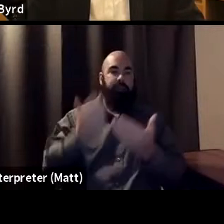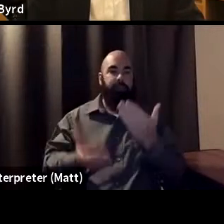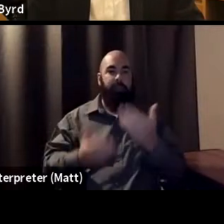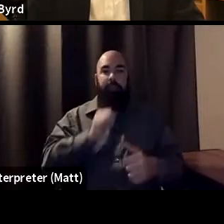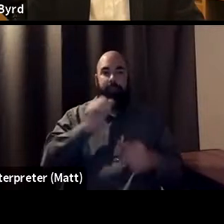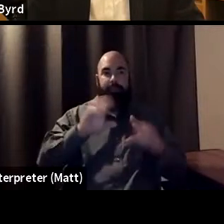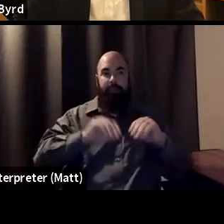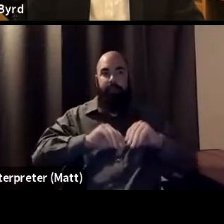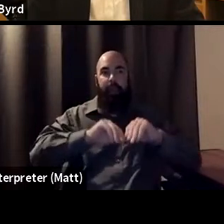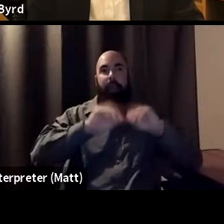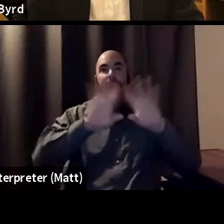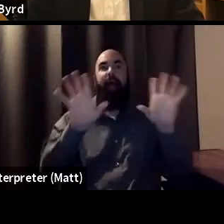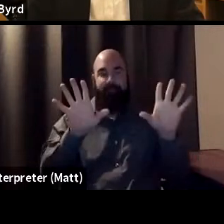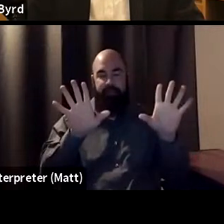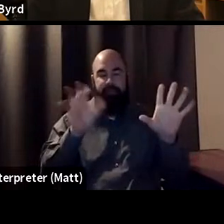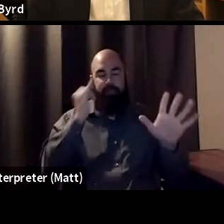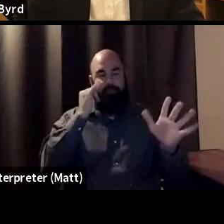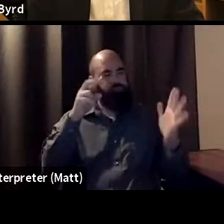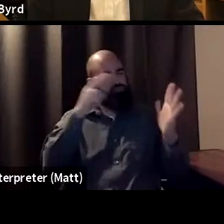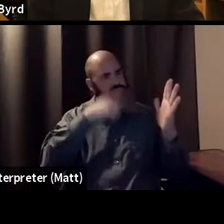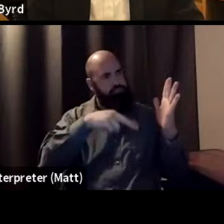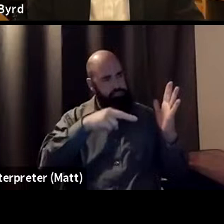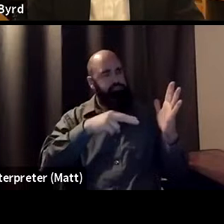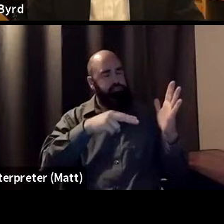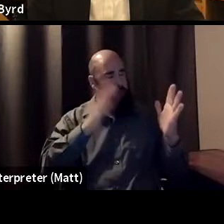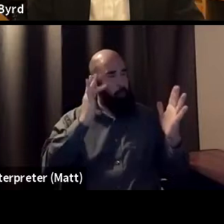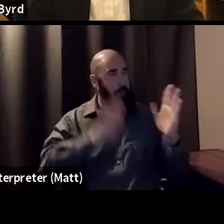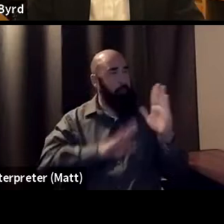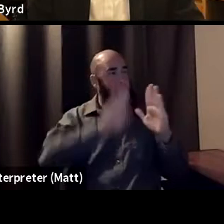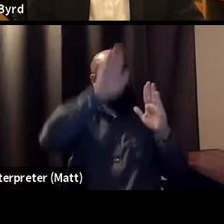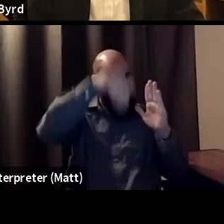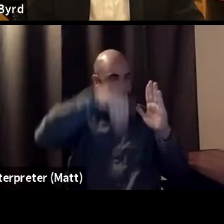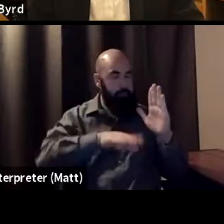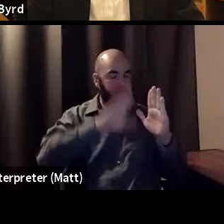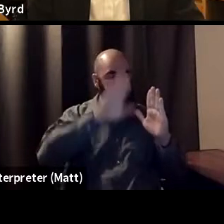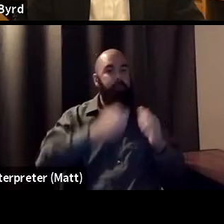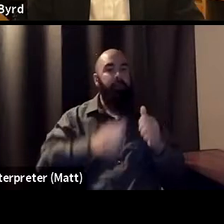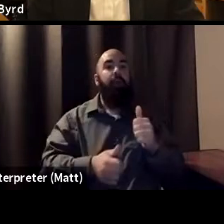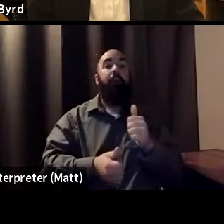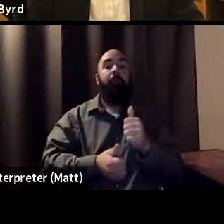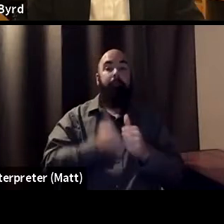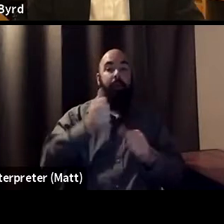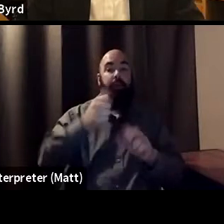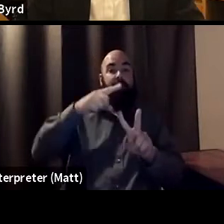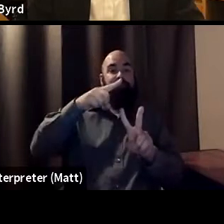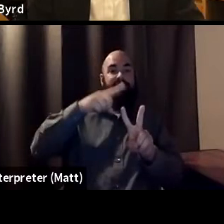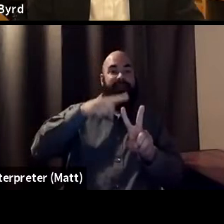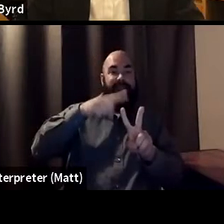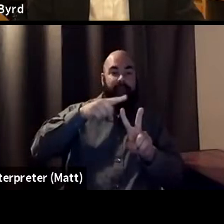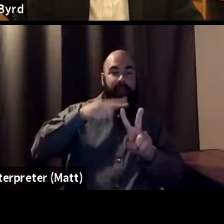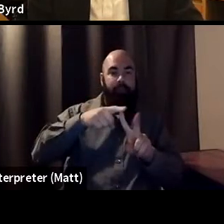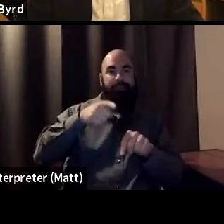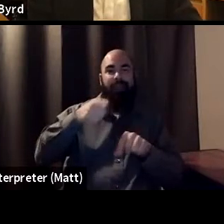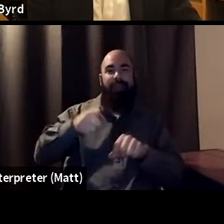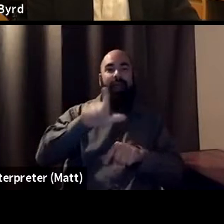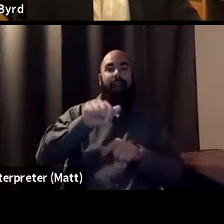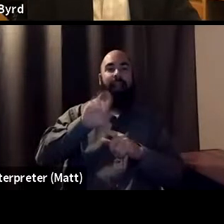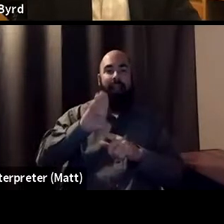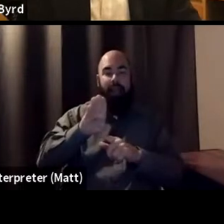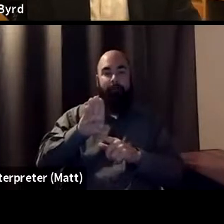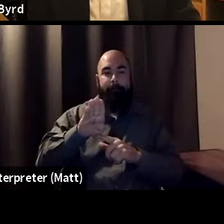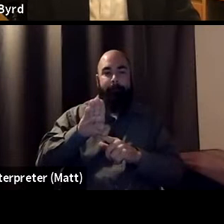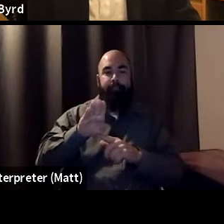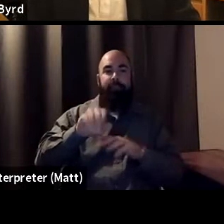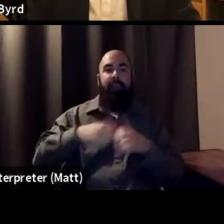your common visitor to that webpage. For example, most of our cases coming from Virginia Tech, the lab cycle plays